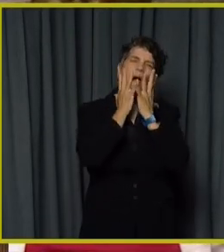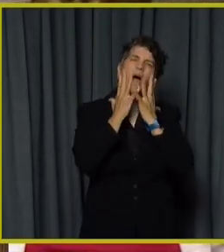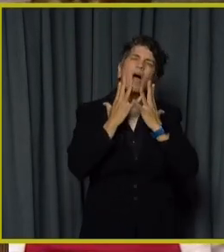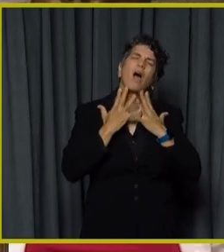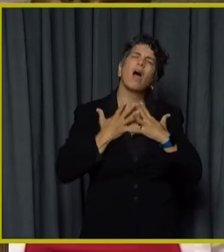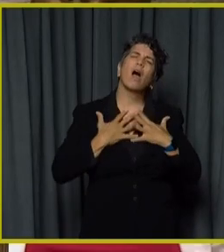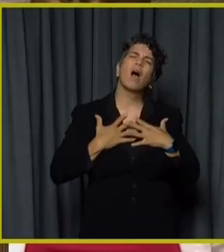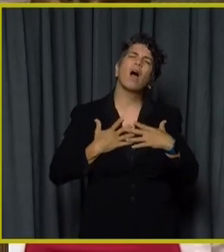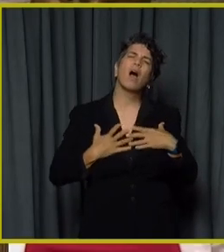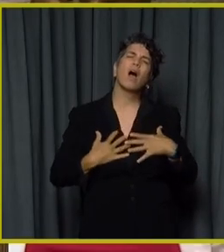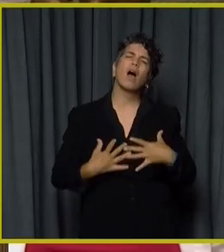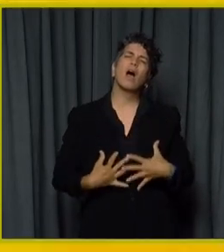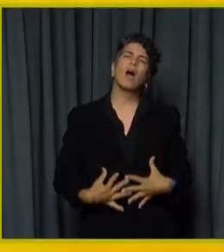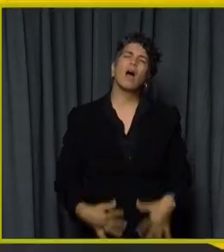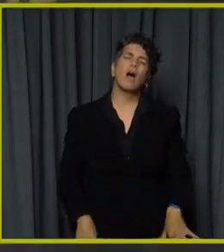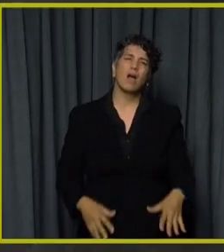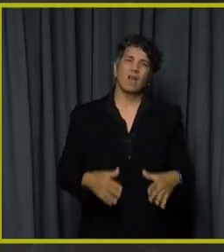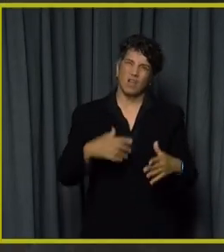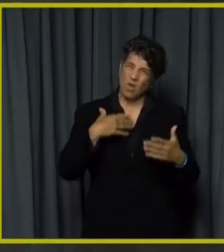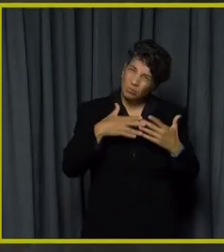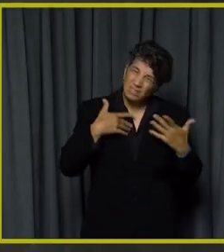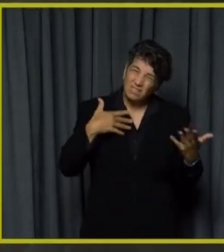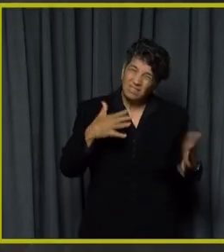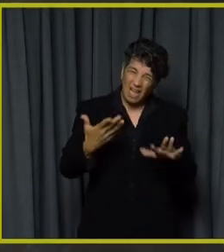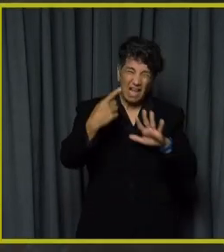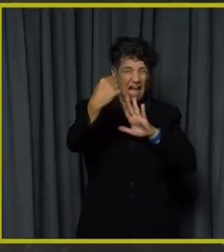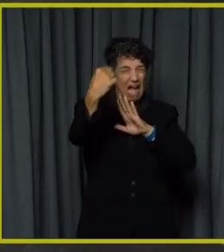They almost killed me in the street.